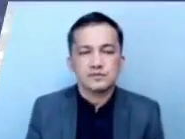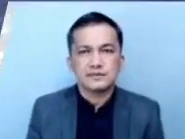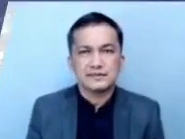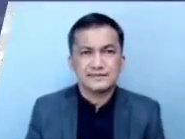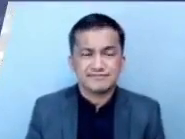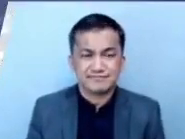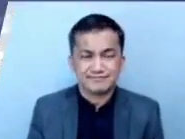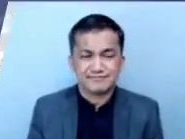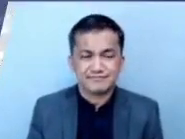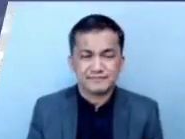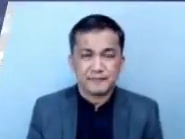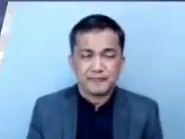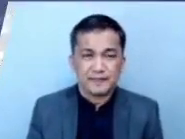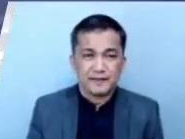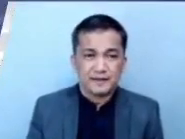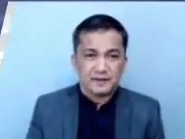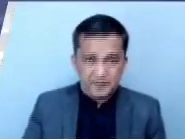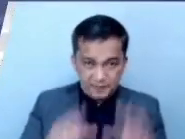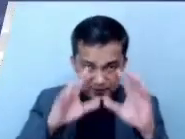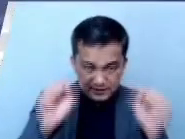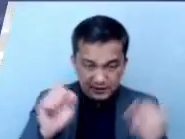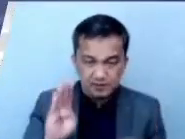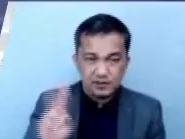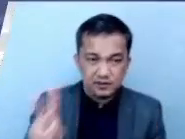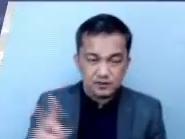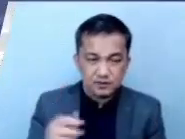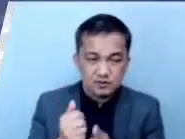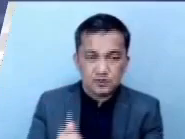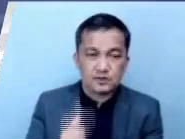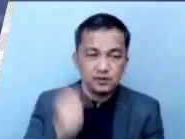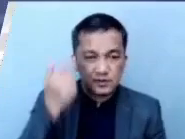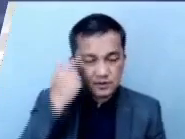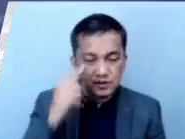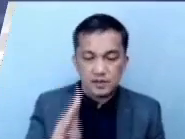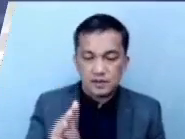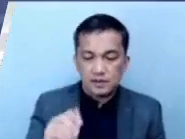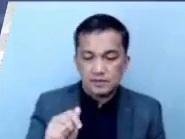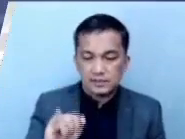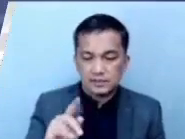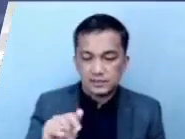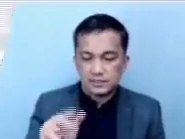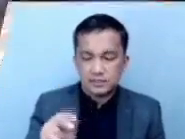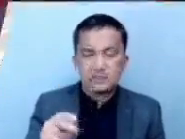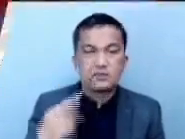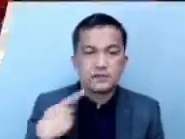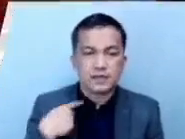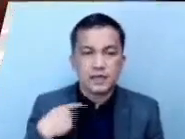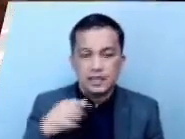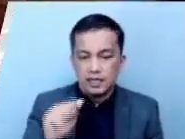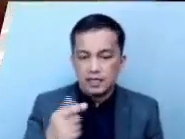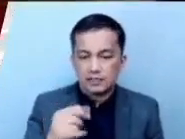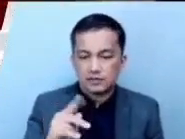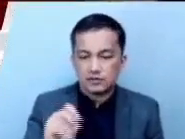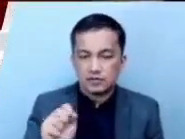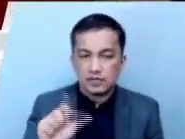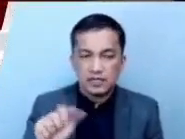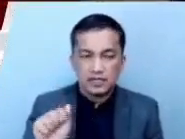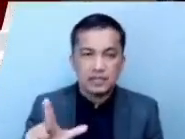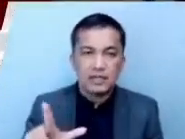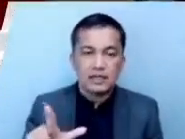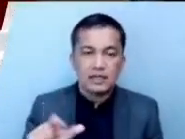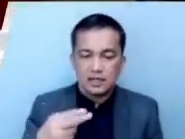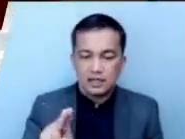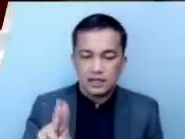Tiniyak ni Pangulong Bongbong Marcos na tutulungan ng gobyernong Basilan para magkaroon ng agricultural hub. Yan daw ay para ma-maximize